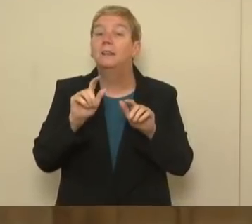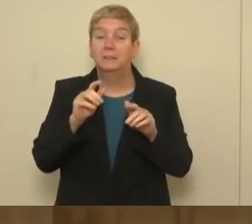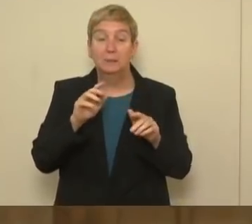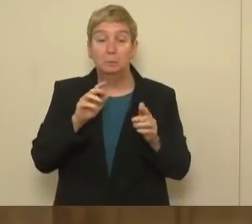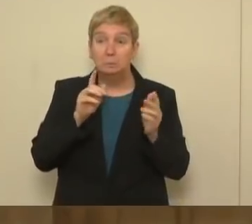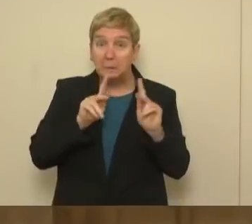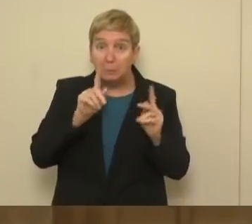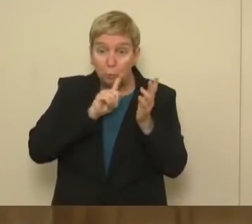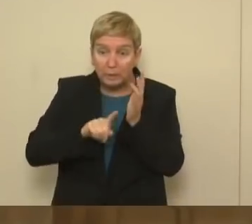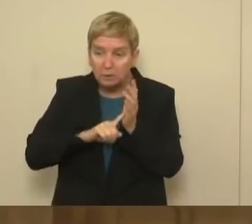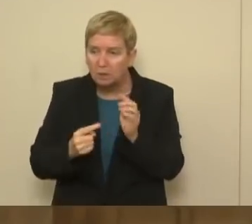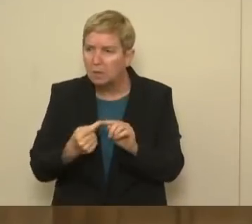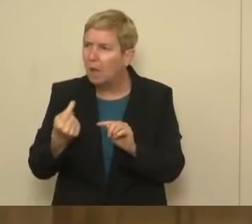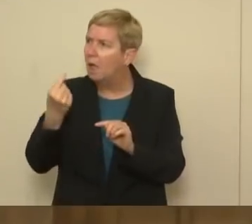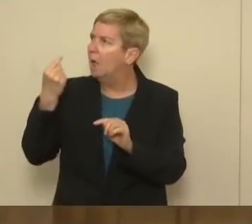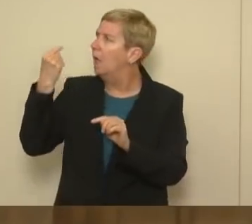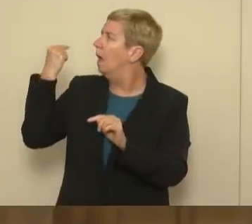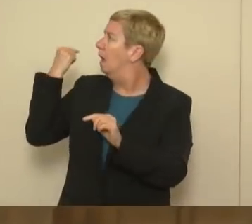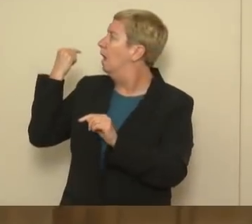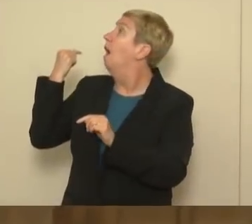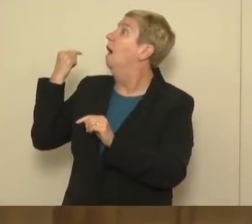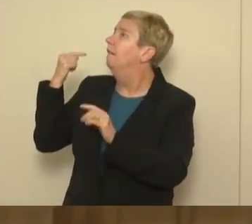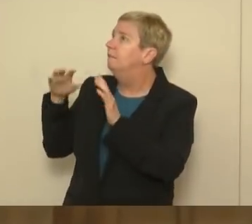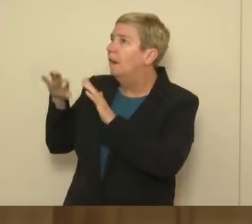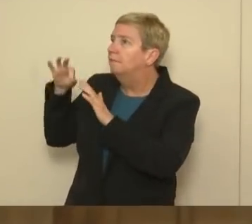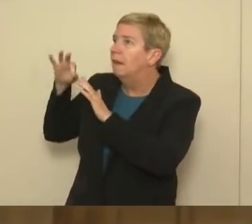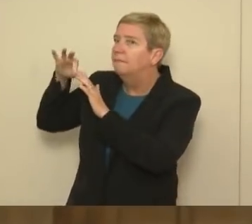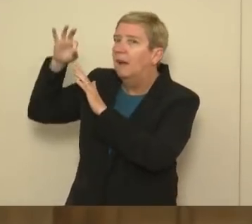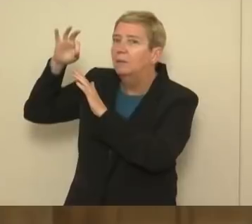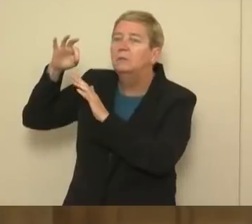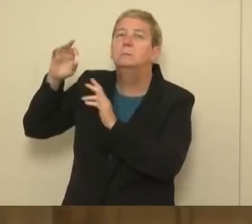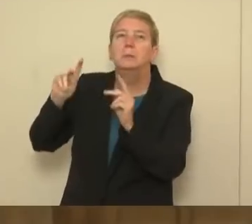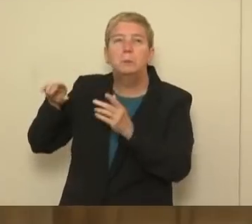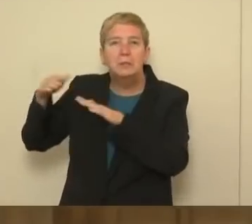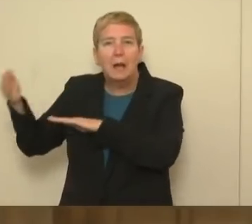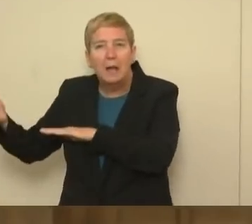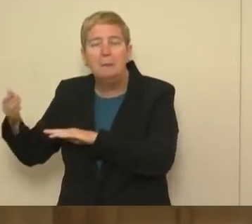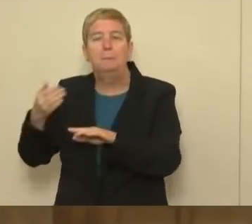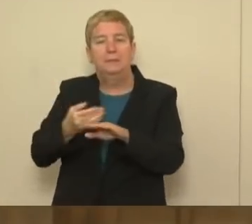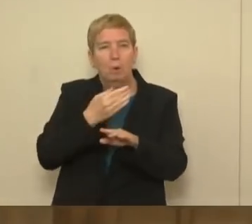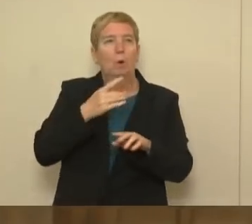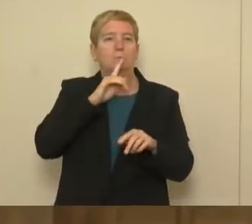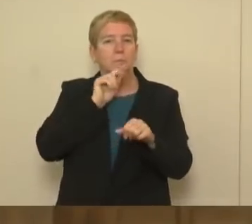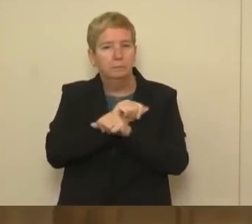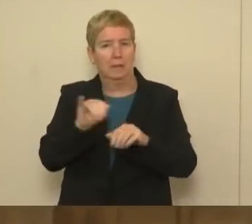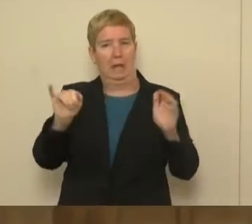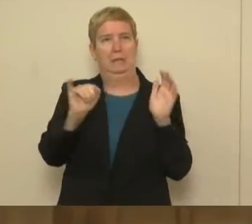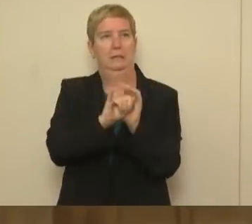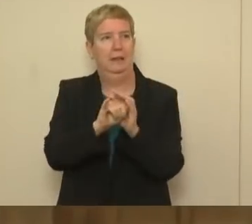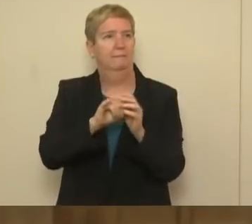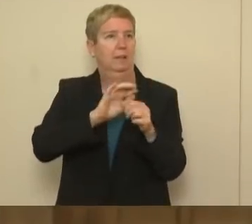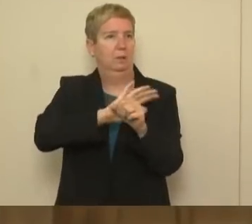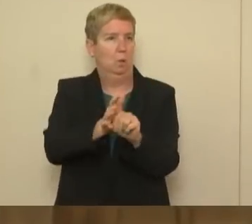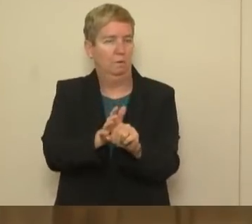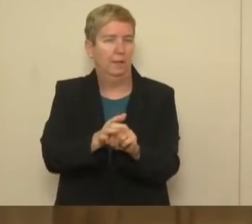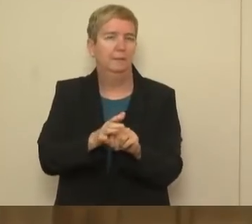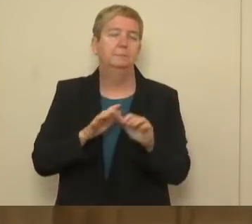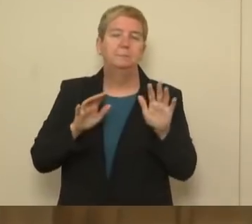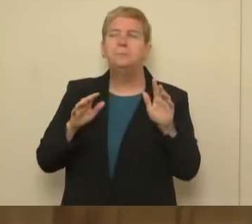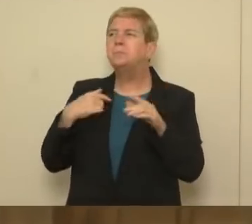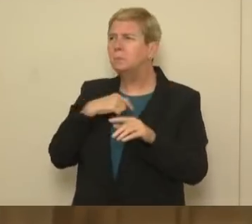declared who had died from some other cause. We do have a really active and strong Bureau of